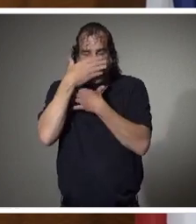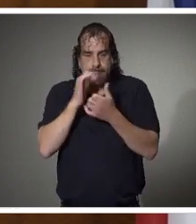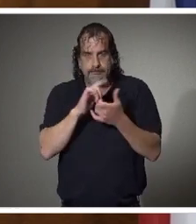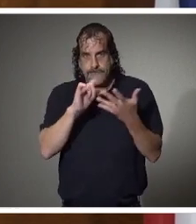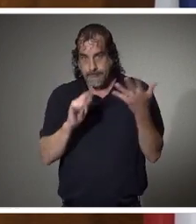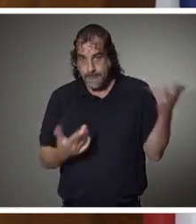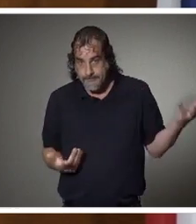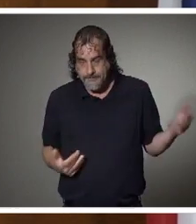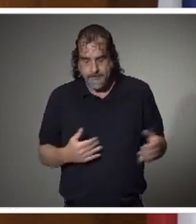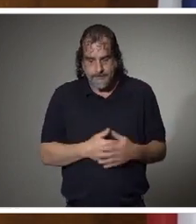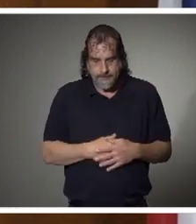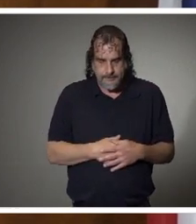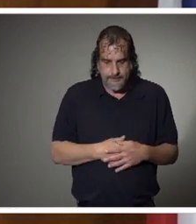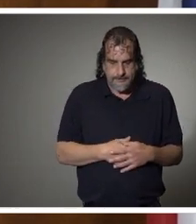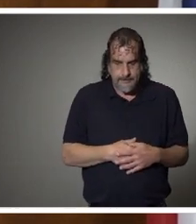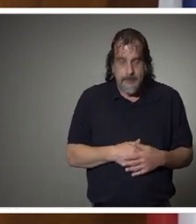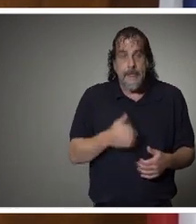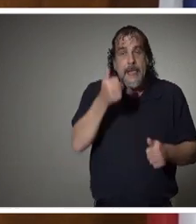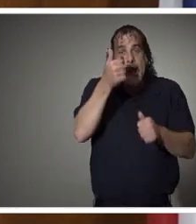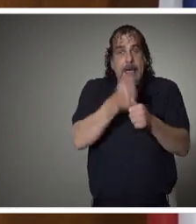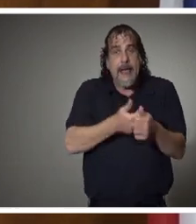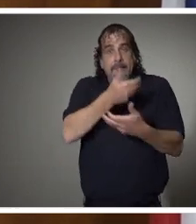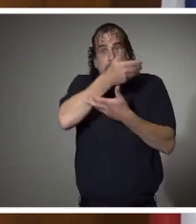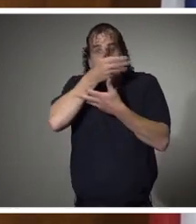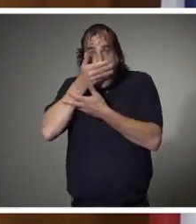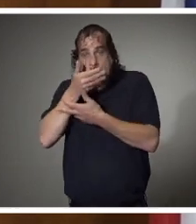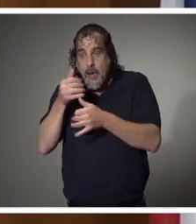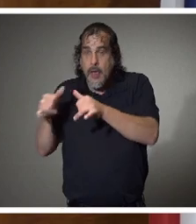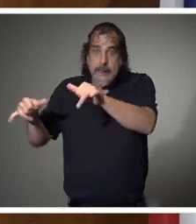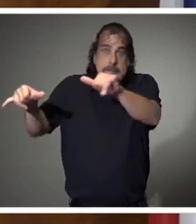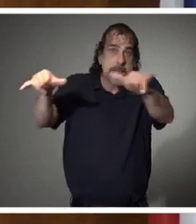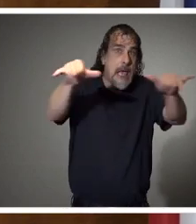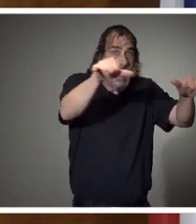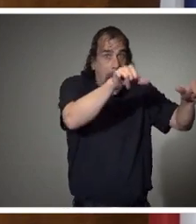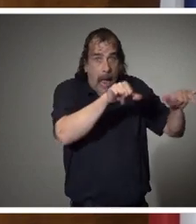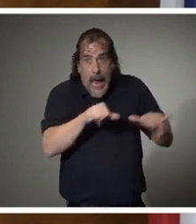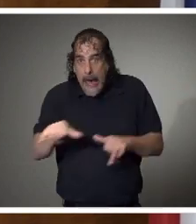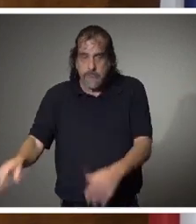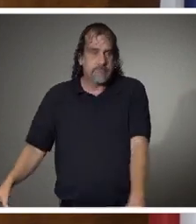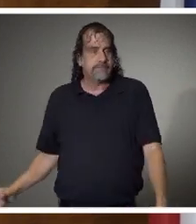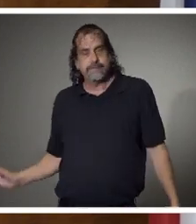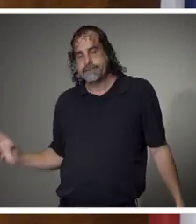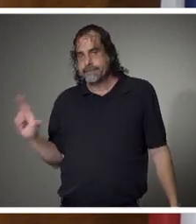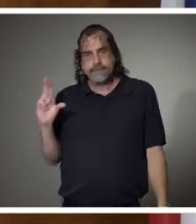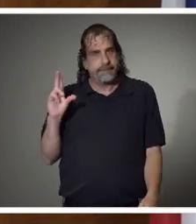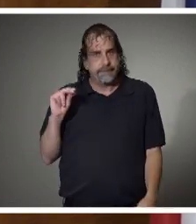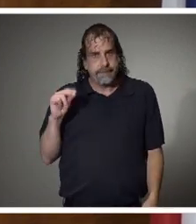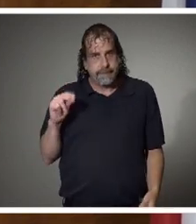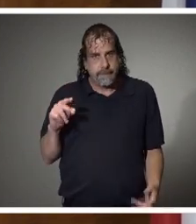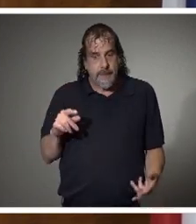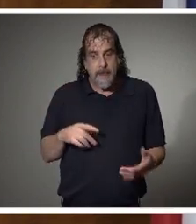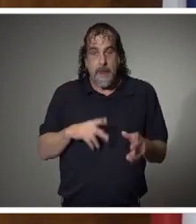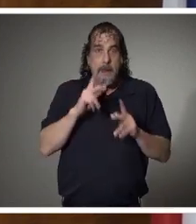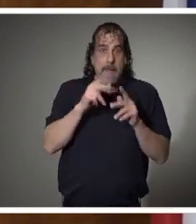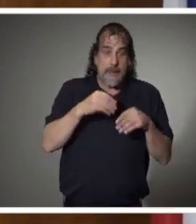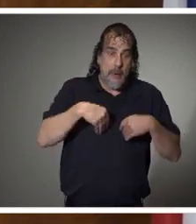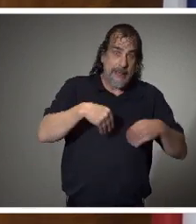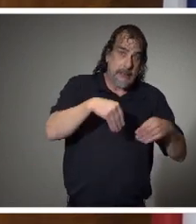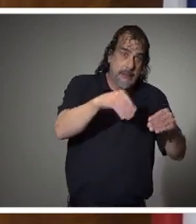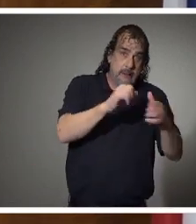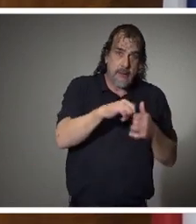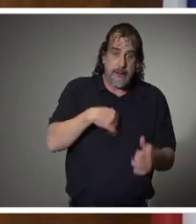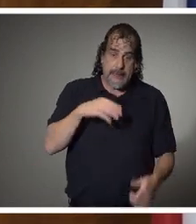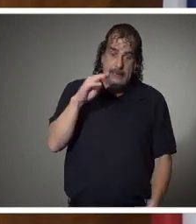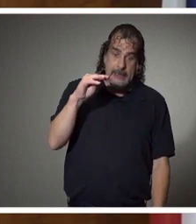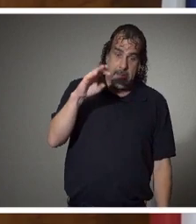Now, keep in mind, every mask is not the same. I don't think people in a retail setting necessarily have to have an